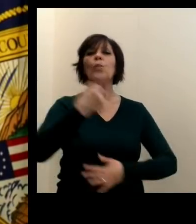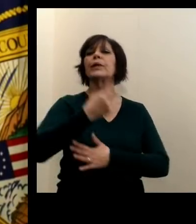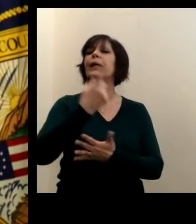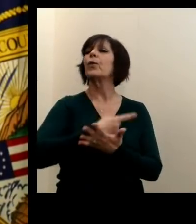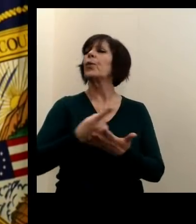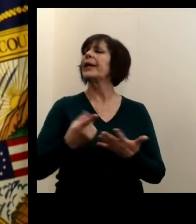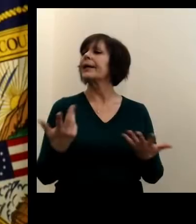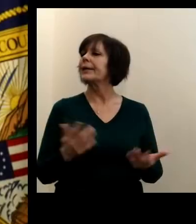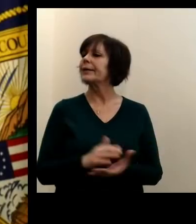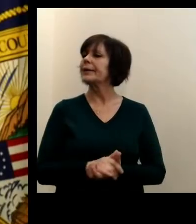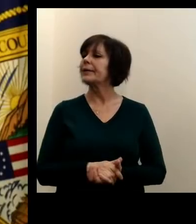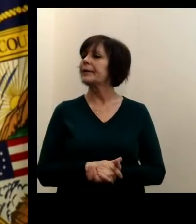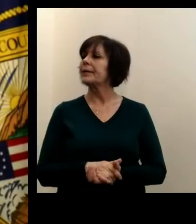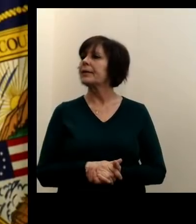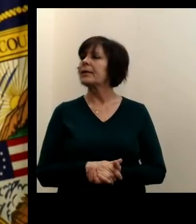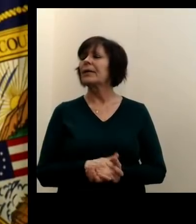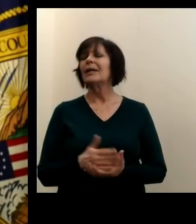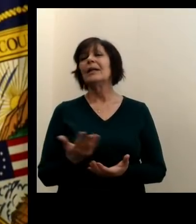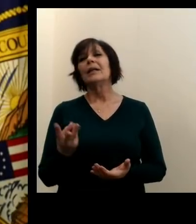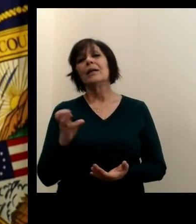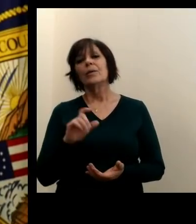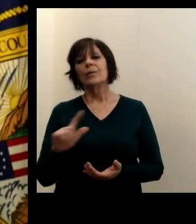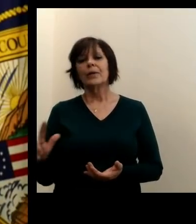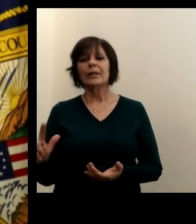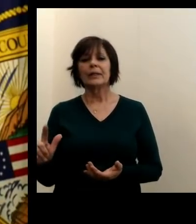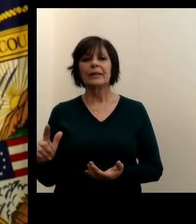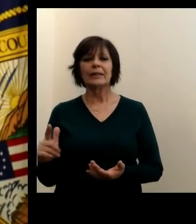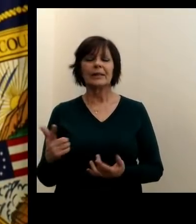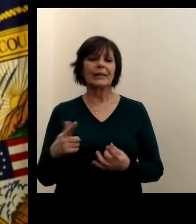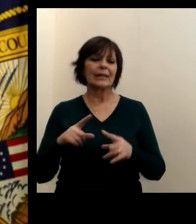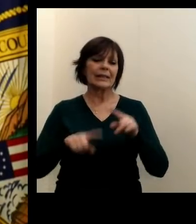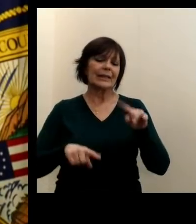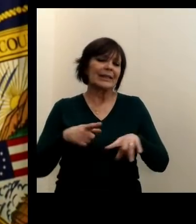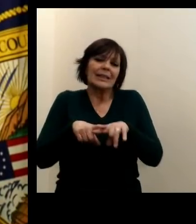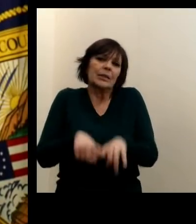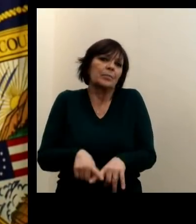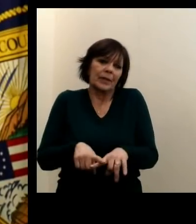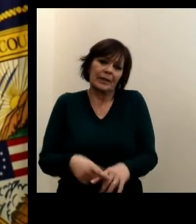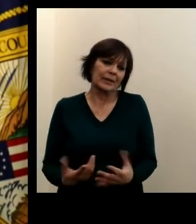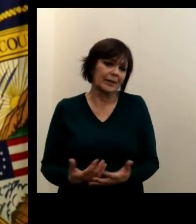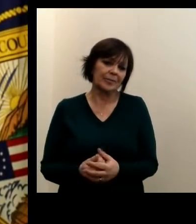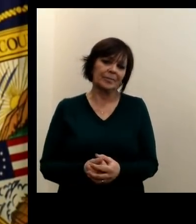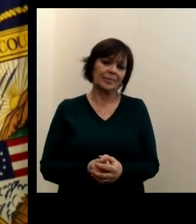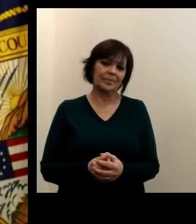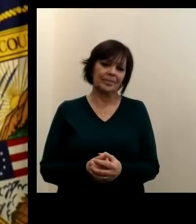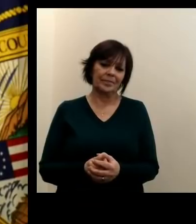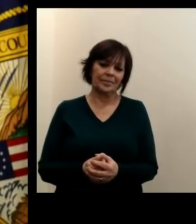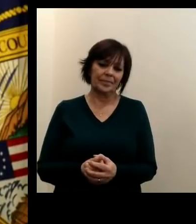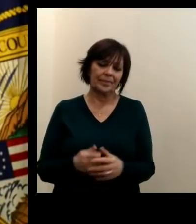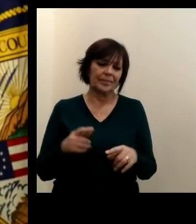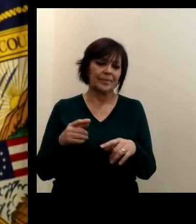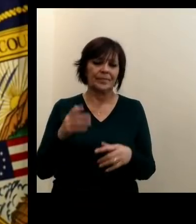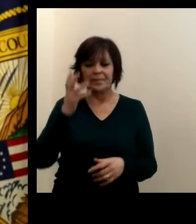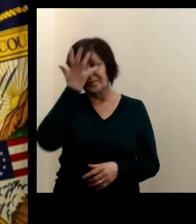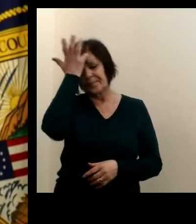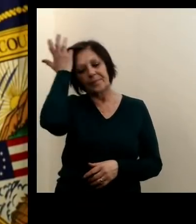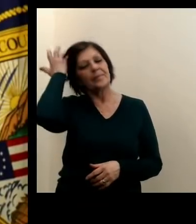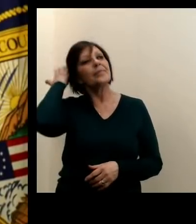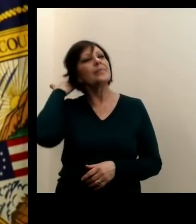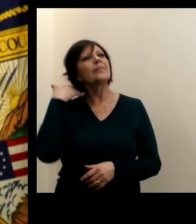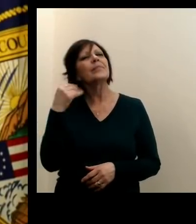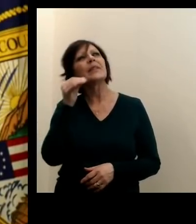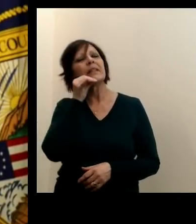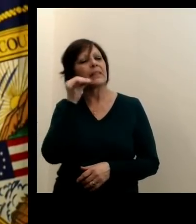week? Well, the number varies based on our pods. I